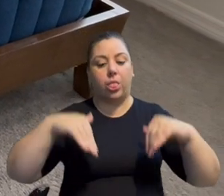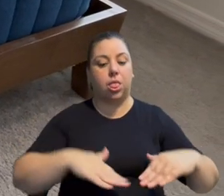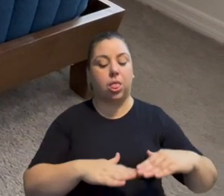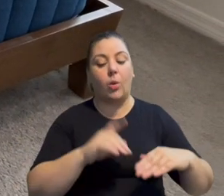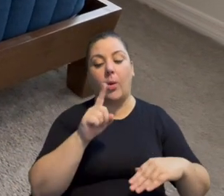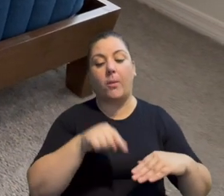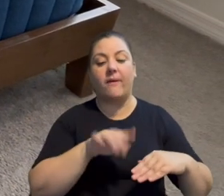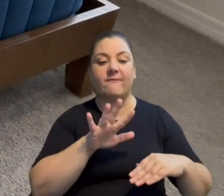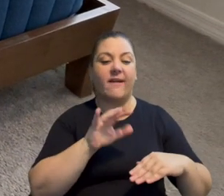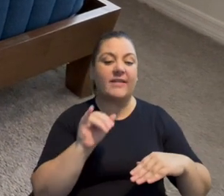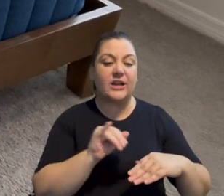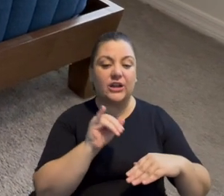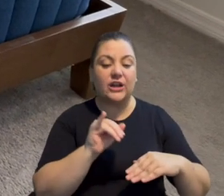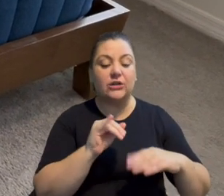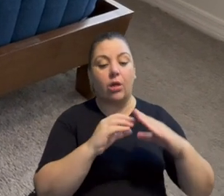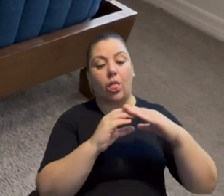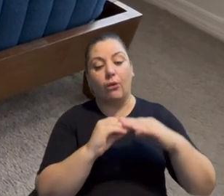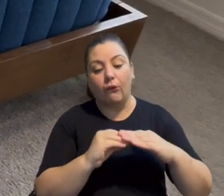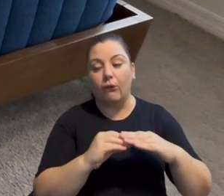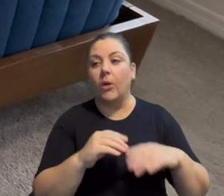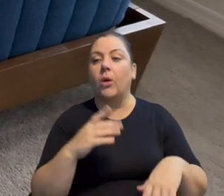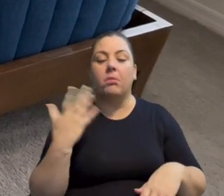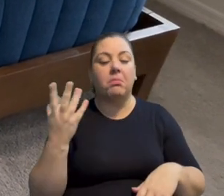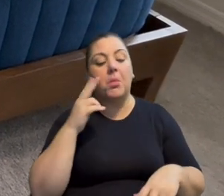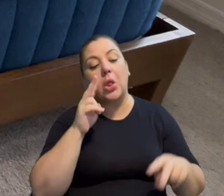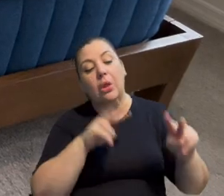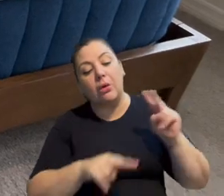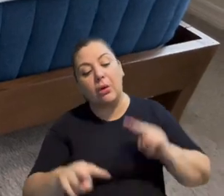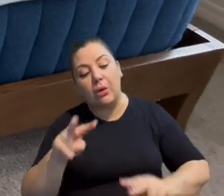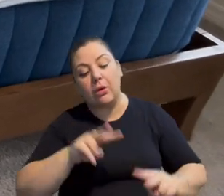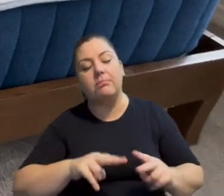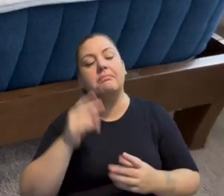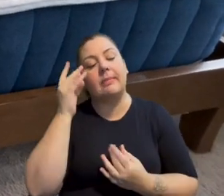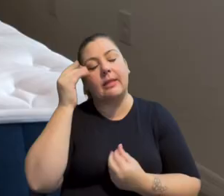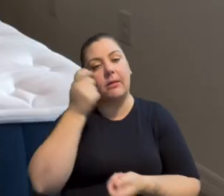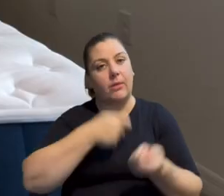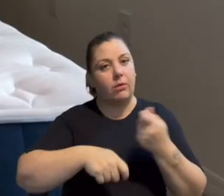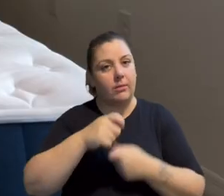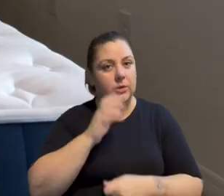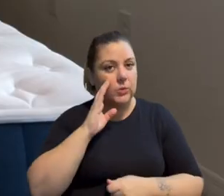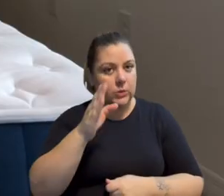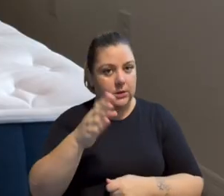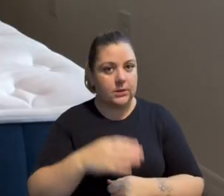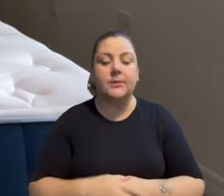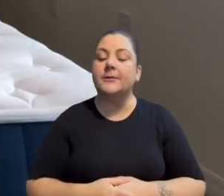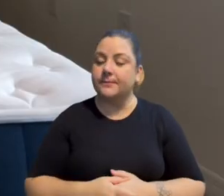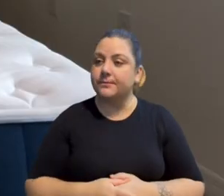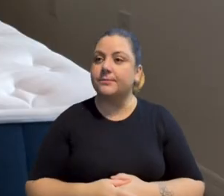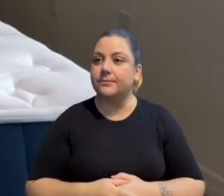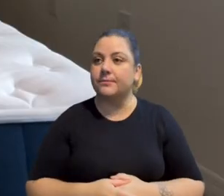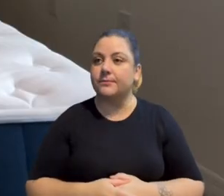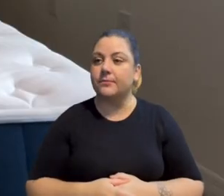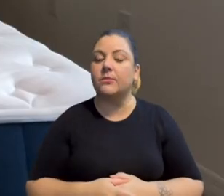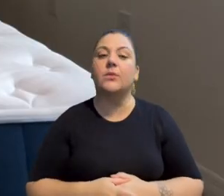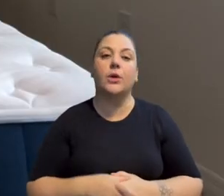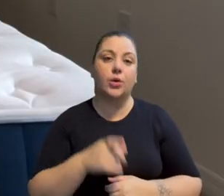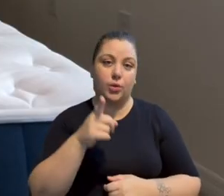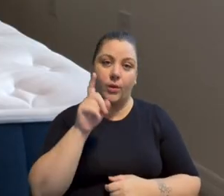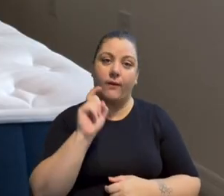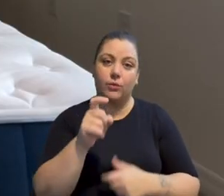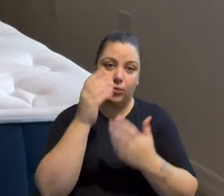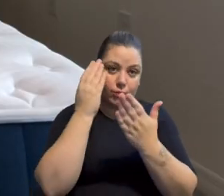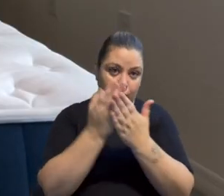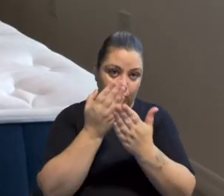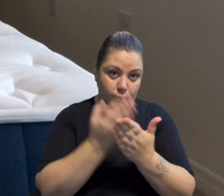inches, they will take a look at it and consider replacing it for you. That being said, you do have to prove that you've